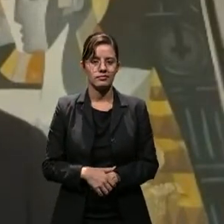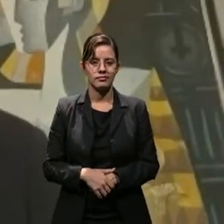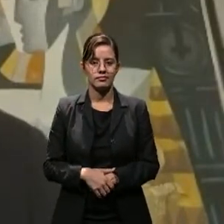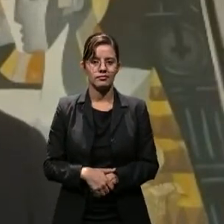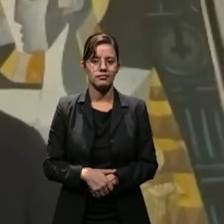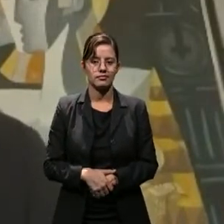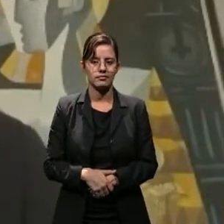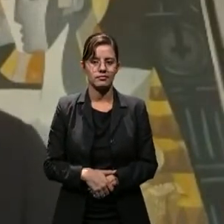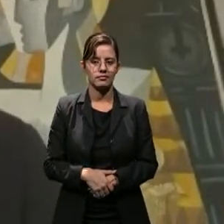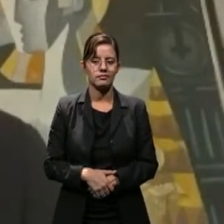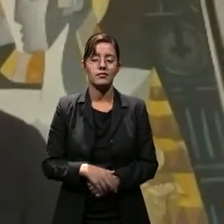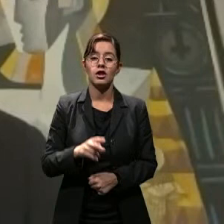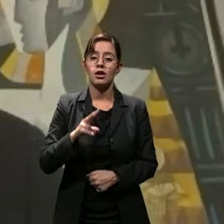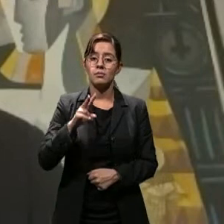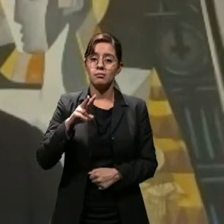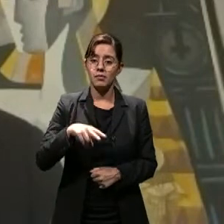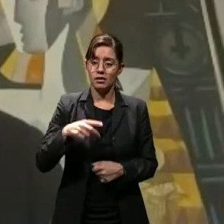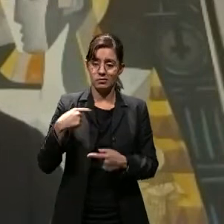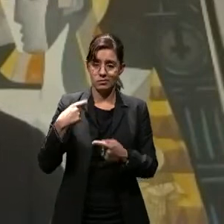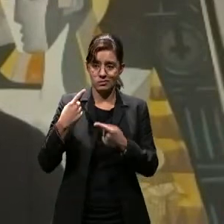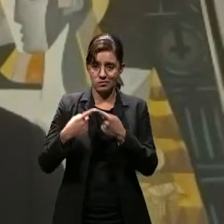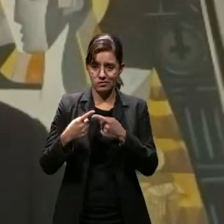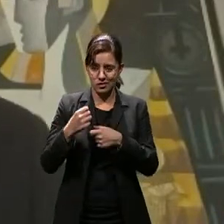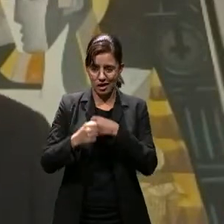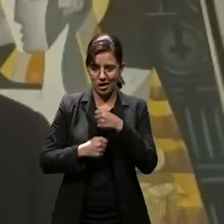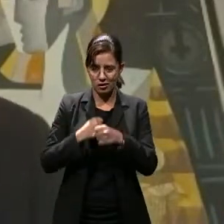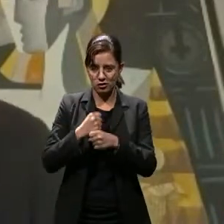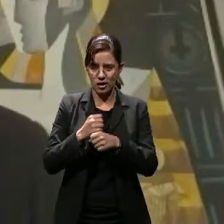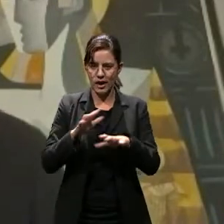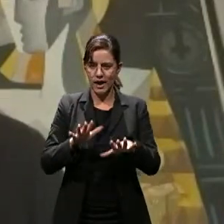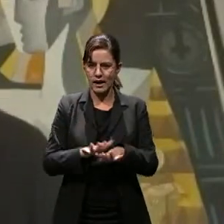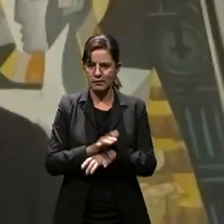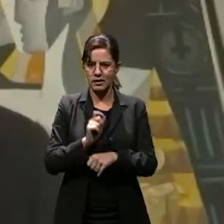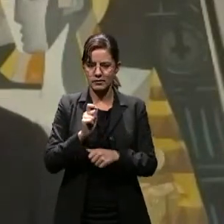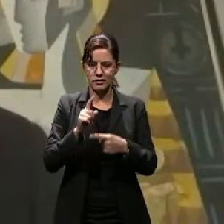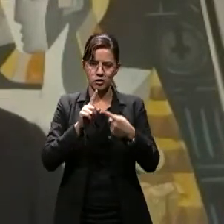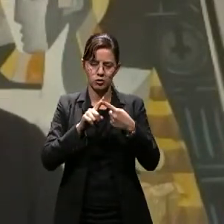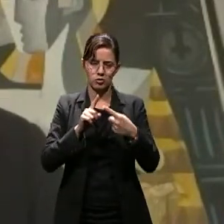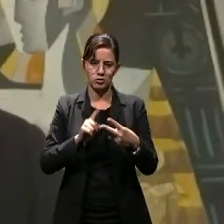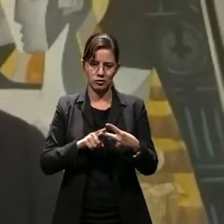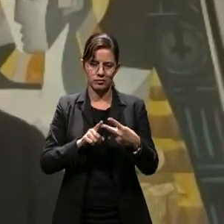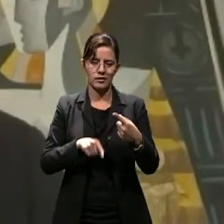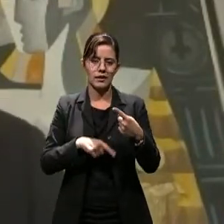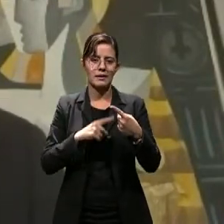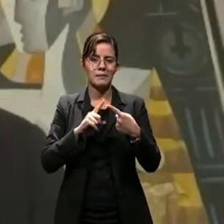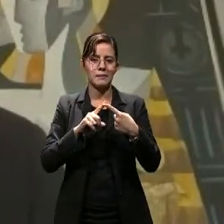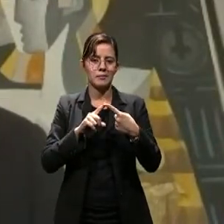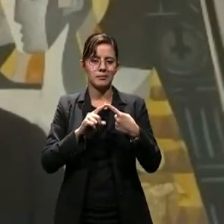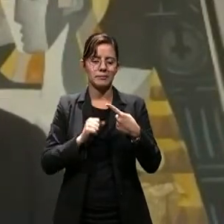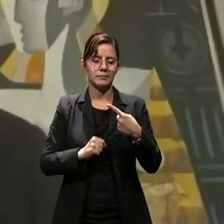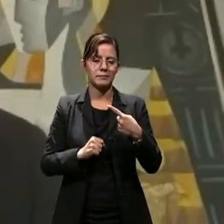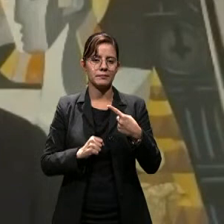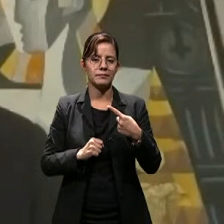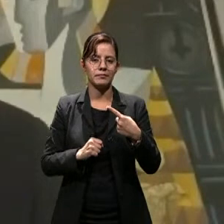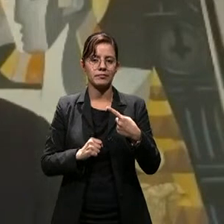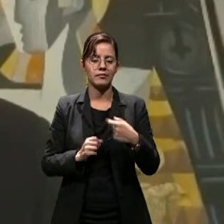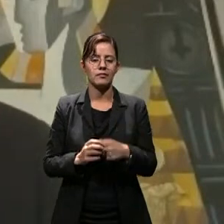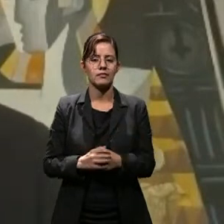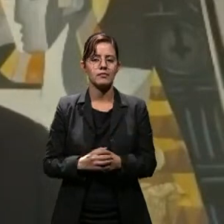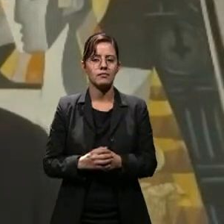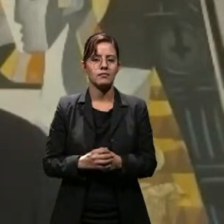But what truly has changed are two things. First of all,